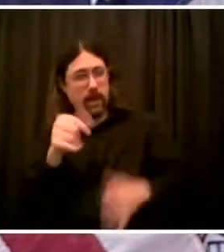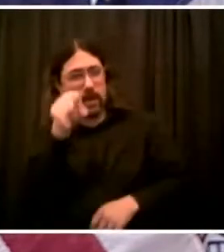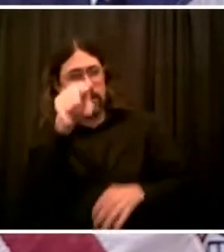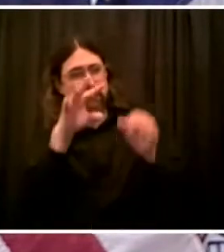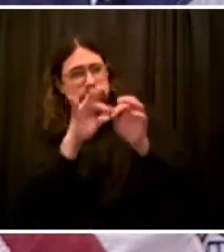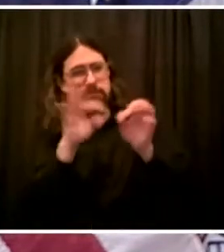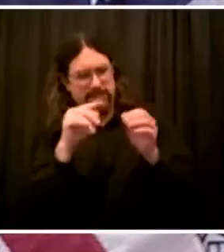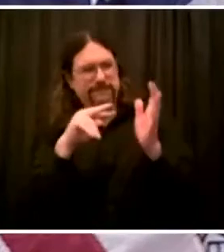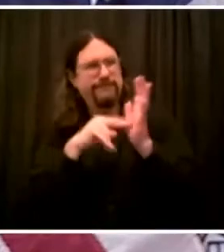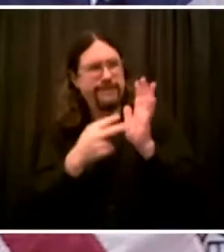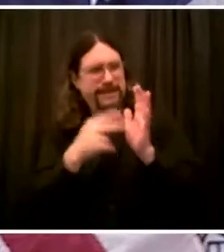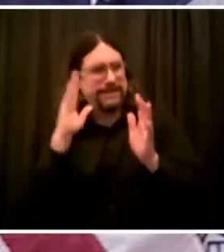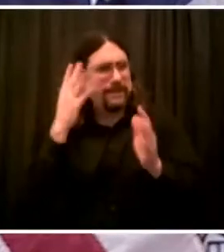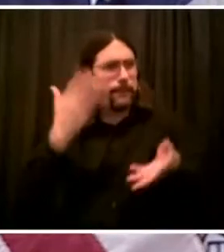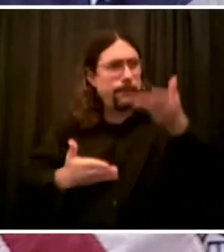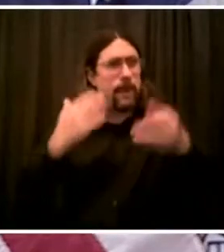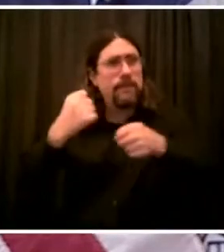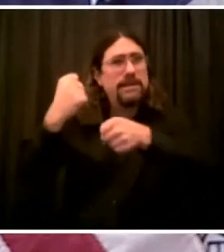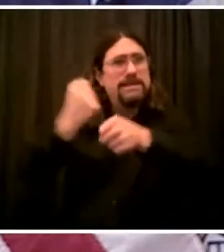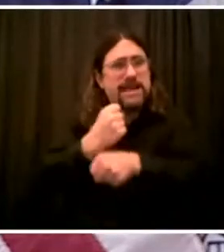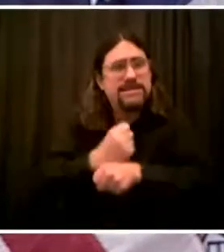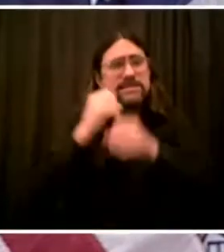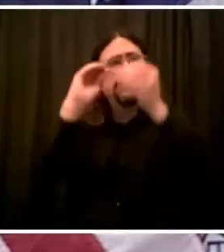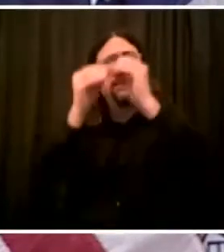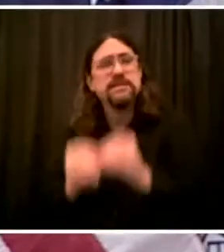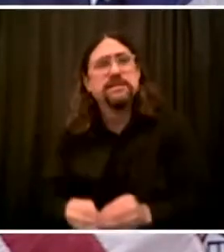world. Commissioner Banks, pick it up from there.